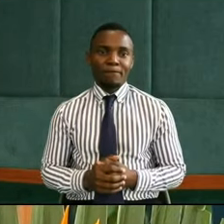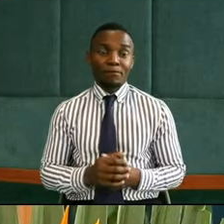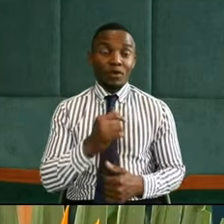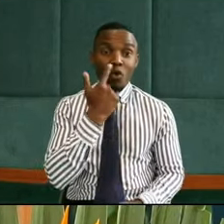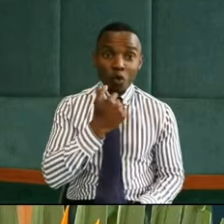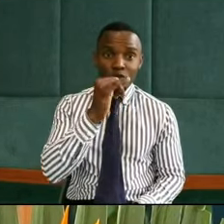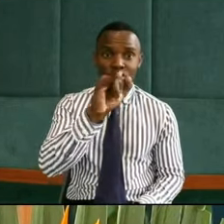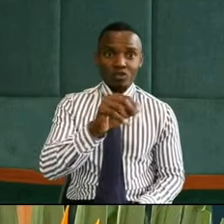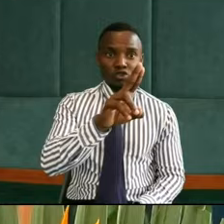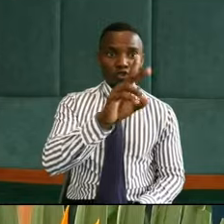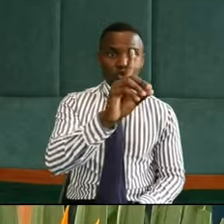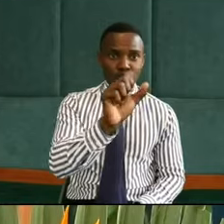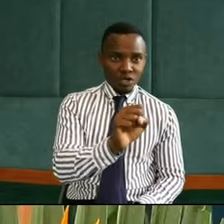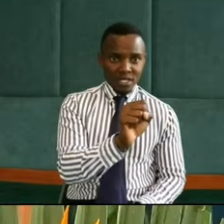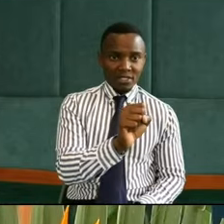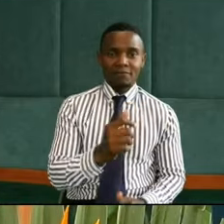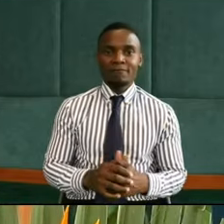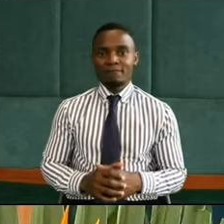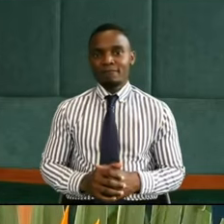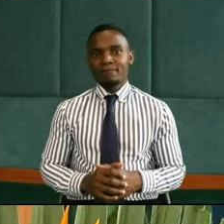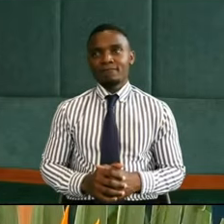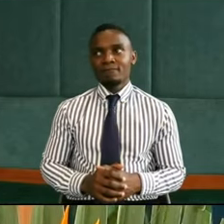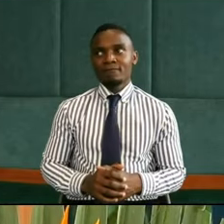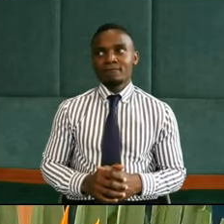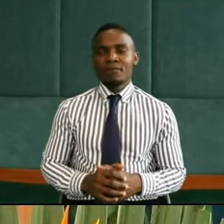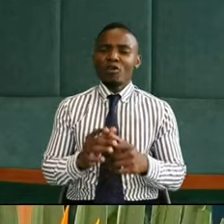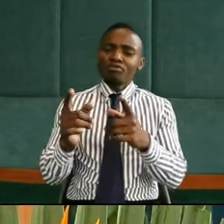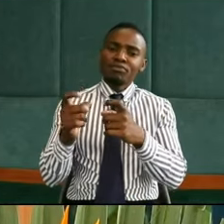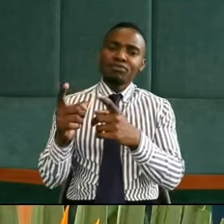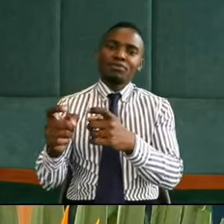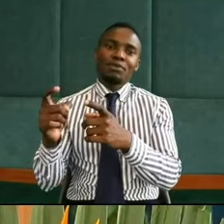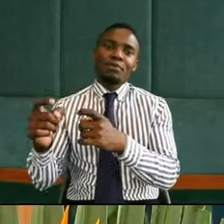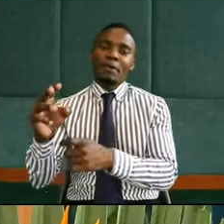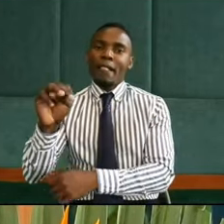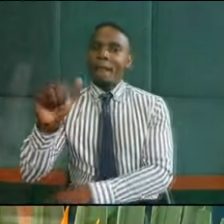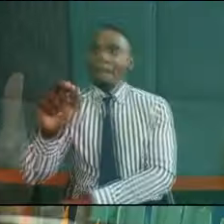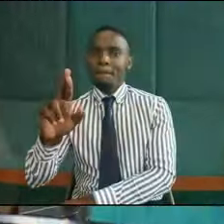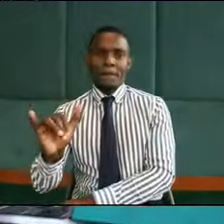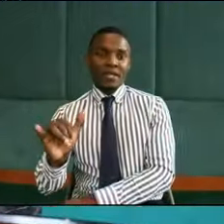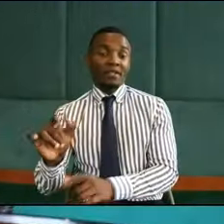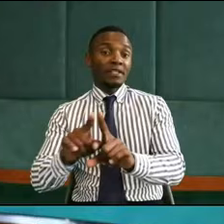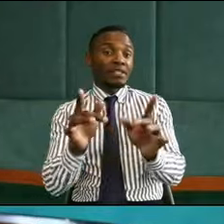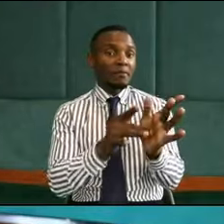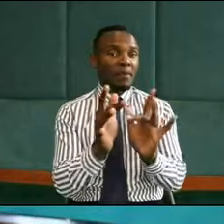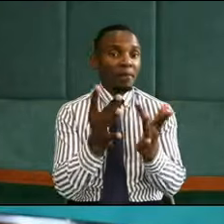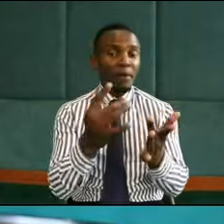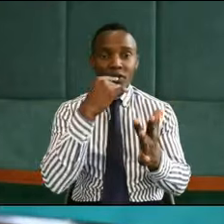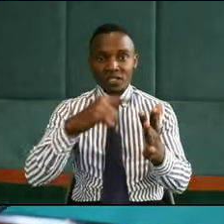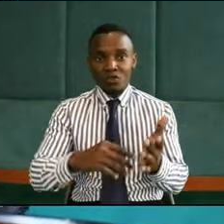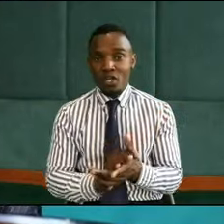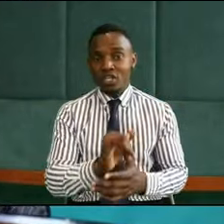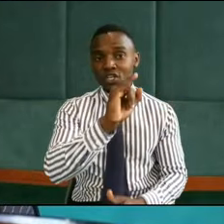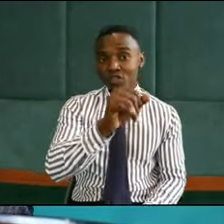Judas complaining, criticizing the action of Mary. The Bible tells us